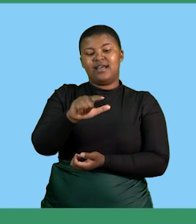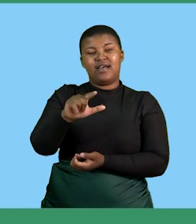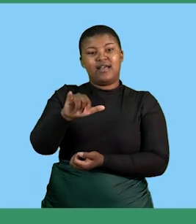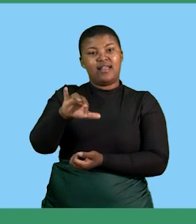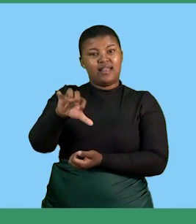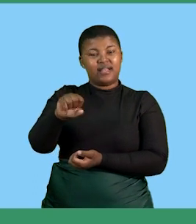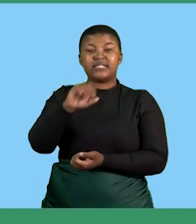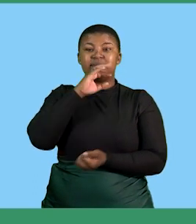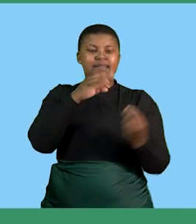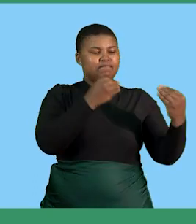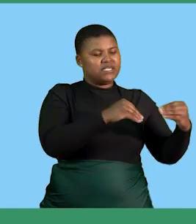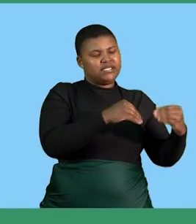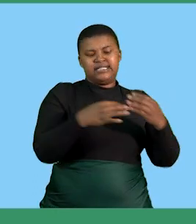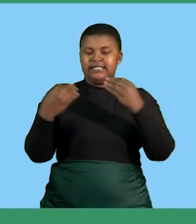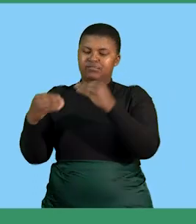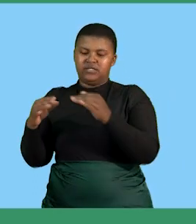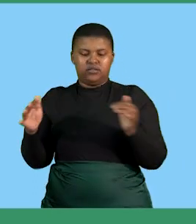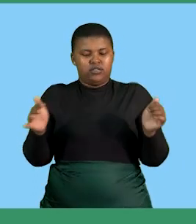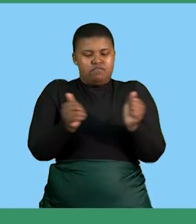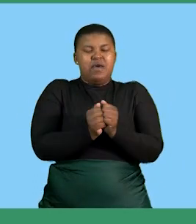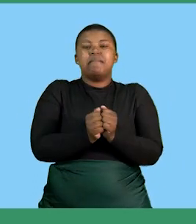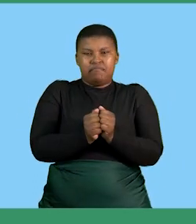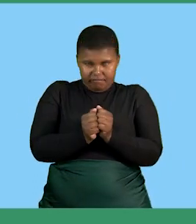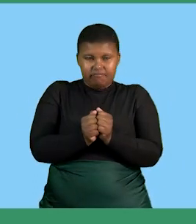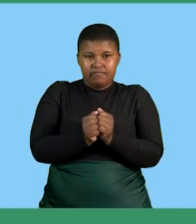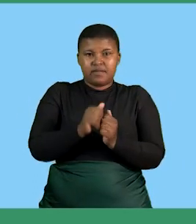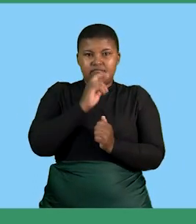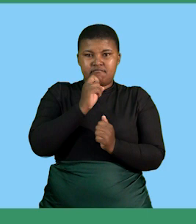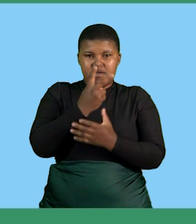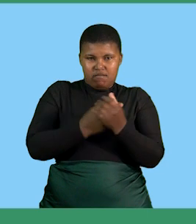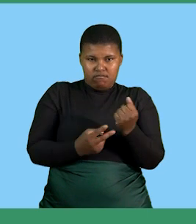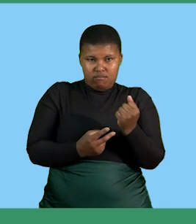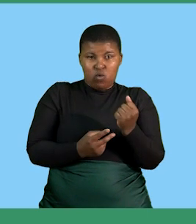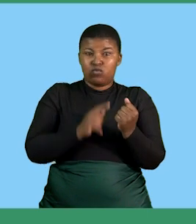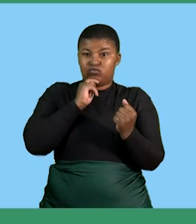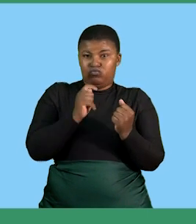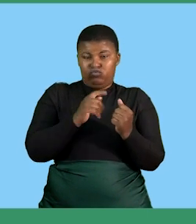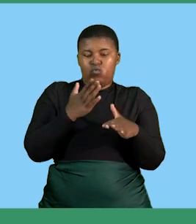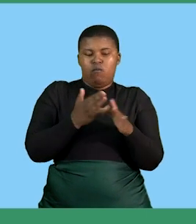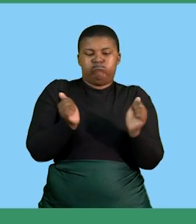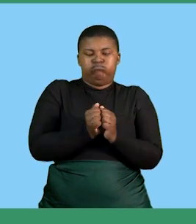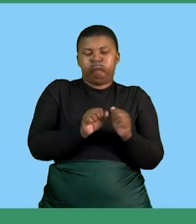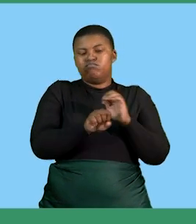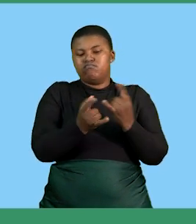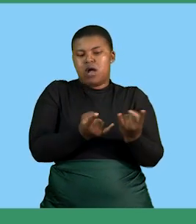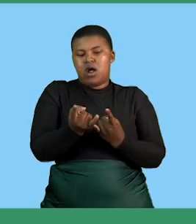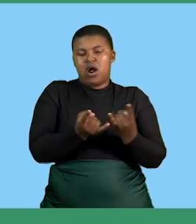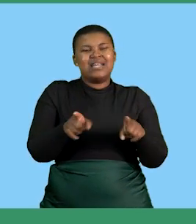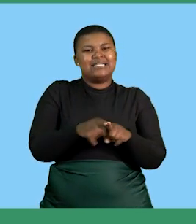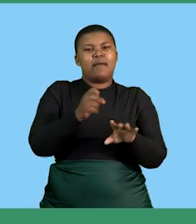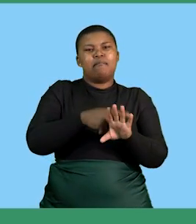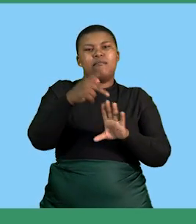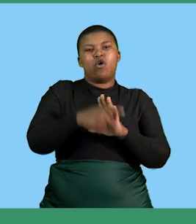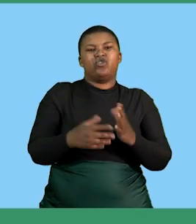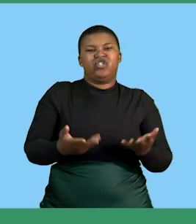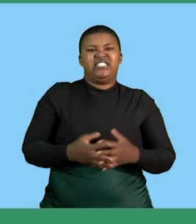then advantage them both. So they will both get competitive advantage and marketing from this project. So just